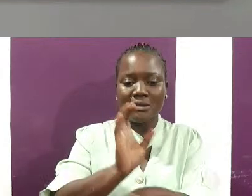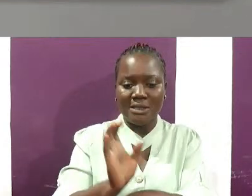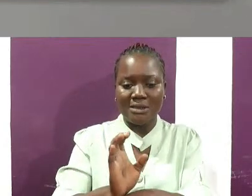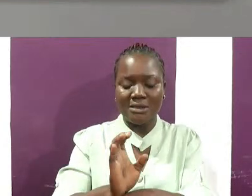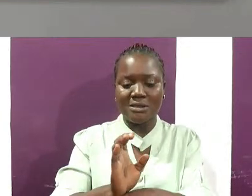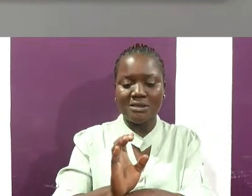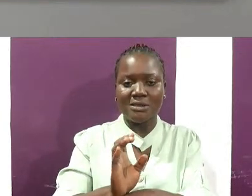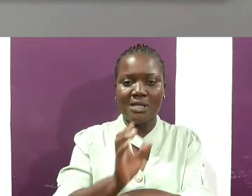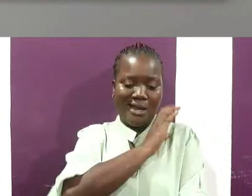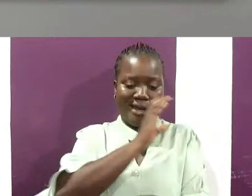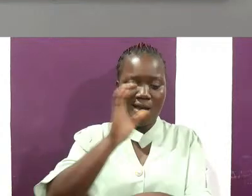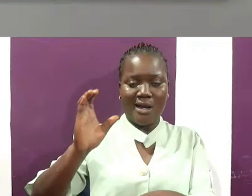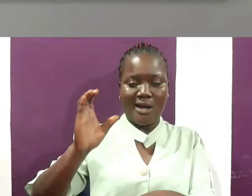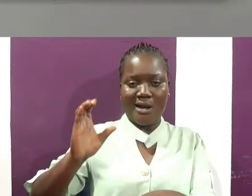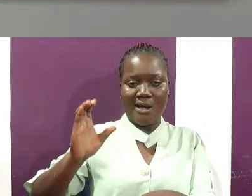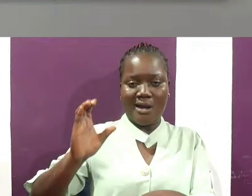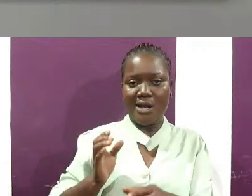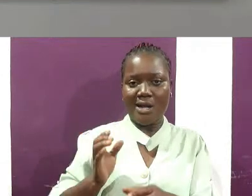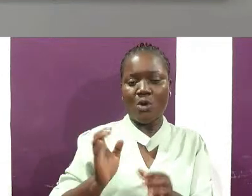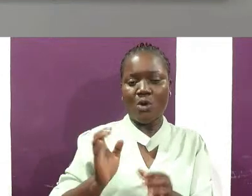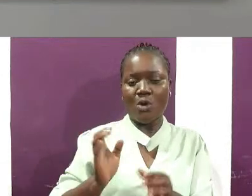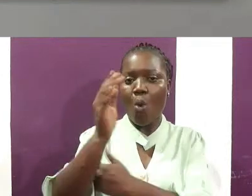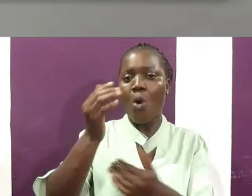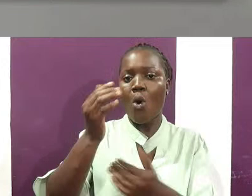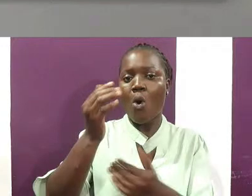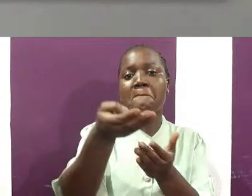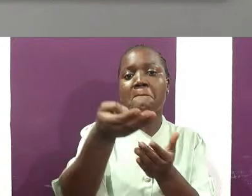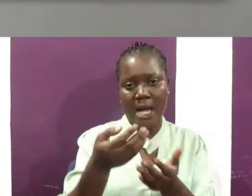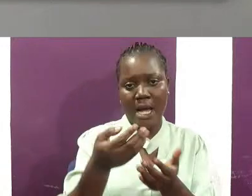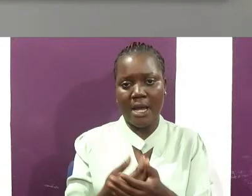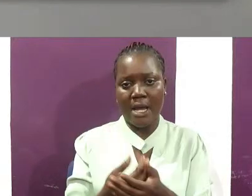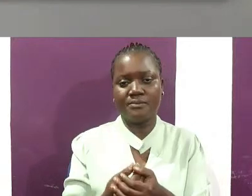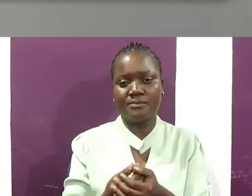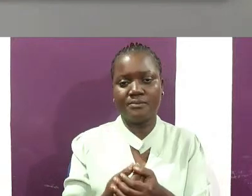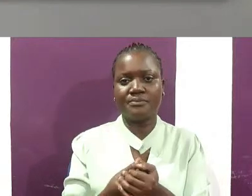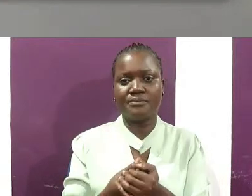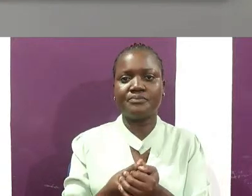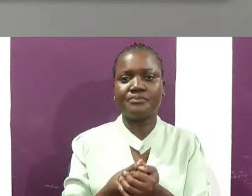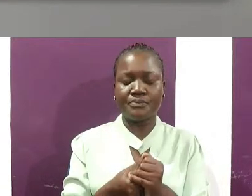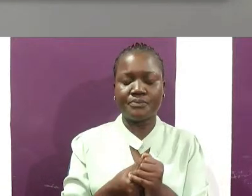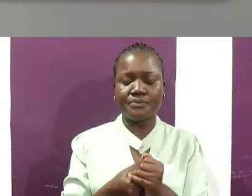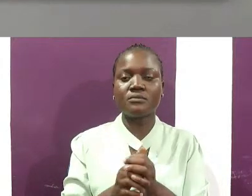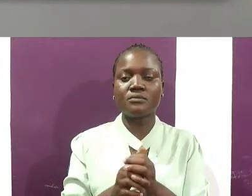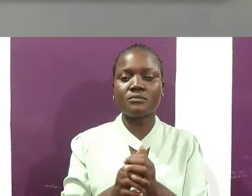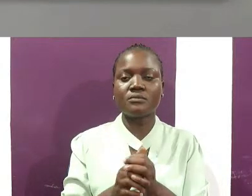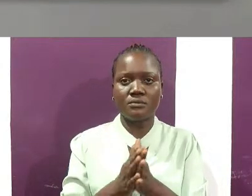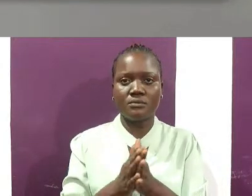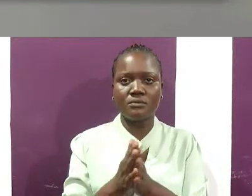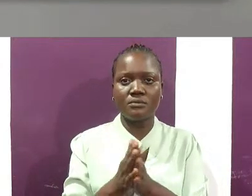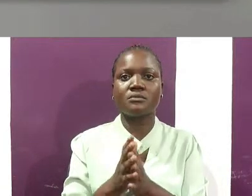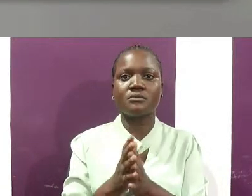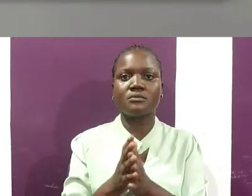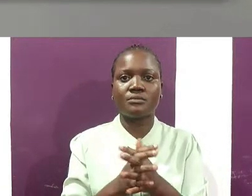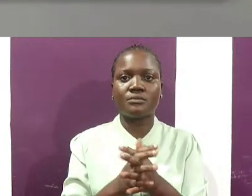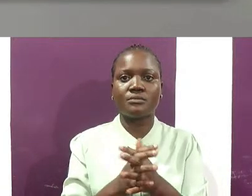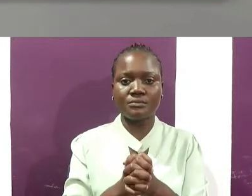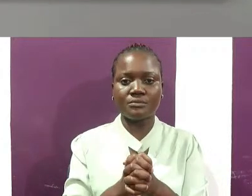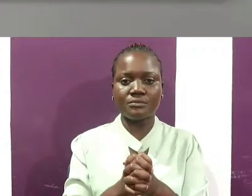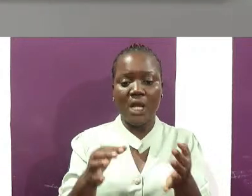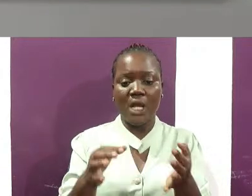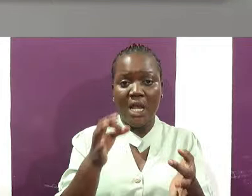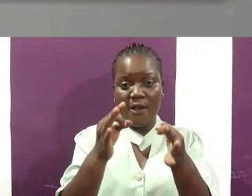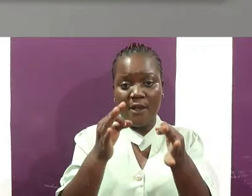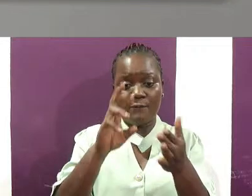And then we find recorded in the same book in Ephesians a series of ones. Now, ofa Ephesians for